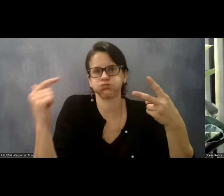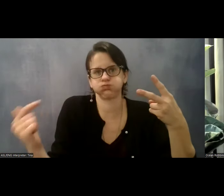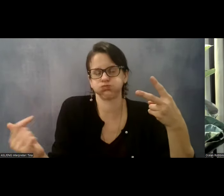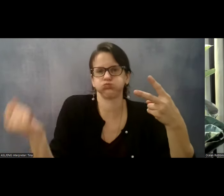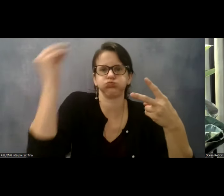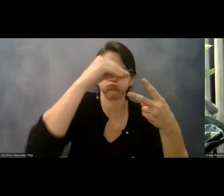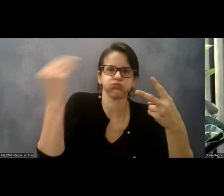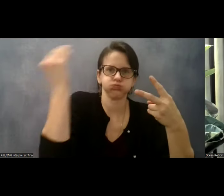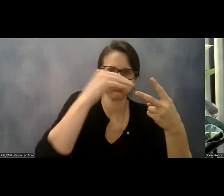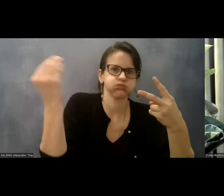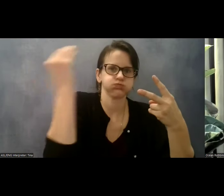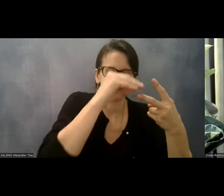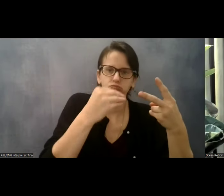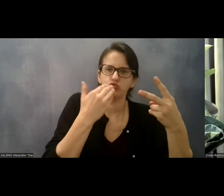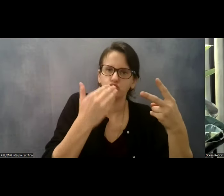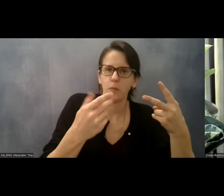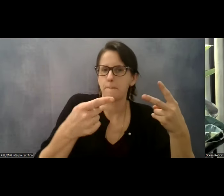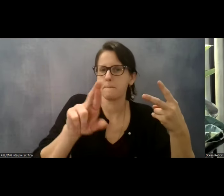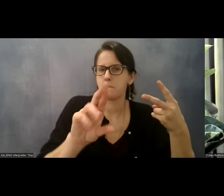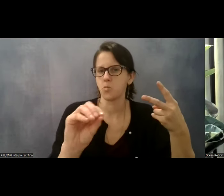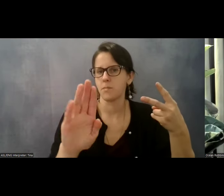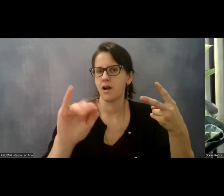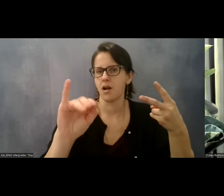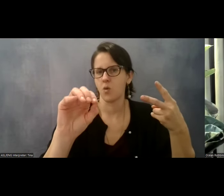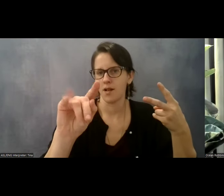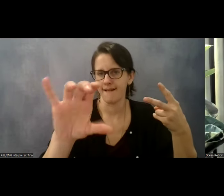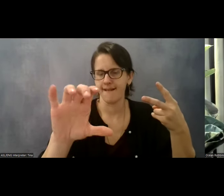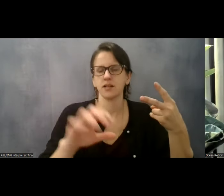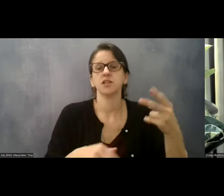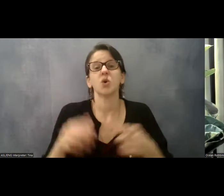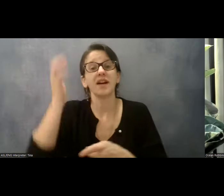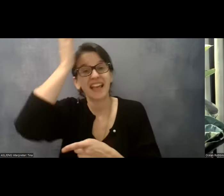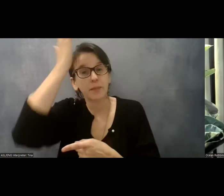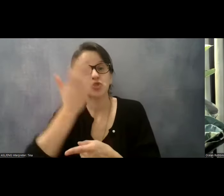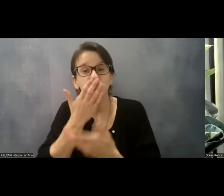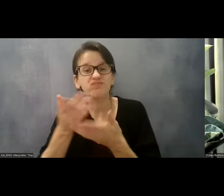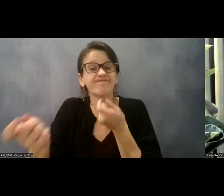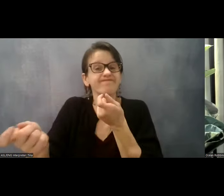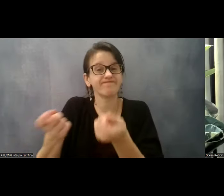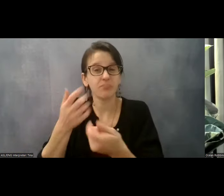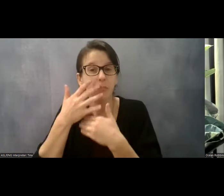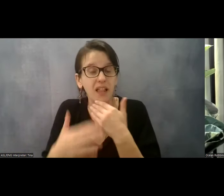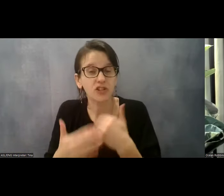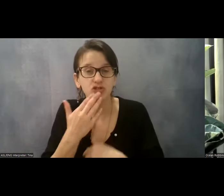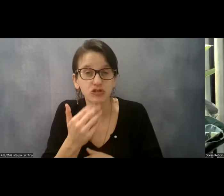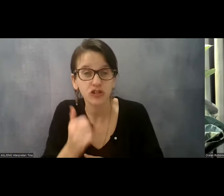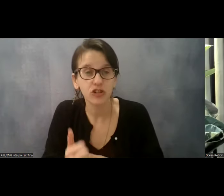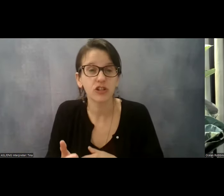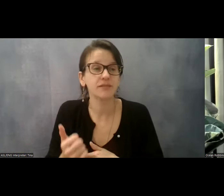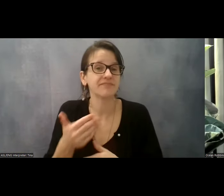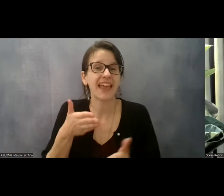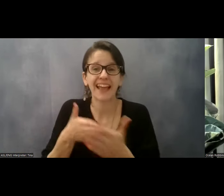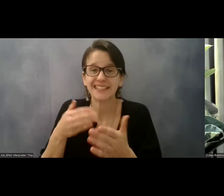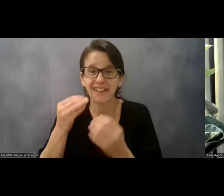that are so good for your gut microbiome. It helps regulate blood sugar. It's good for heart health. It's anti-inflammatory.